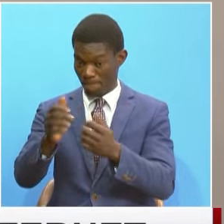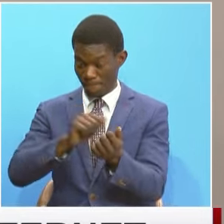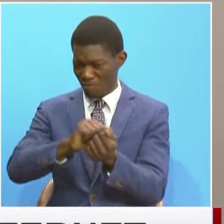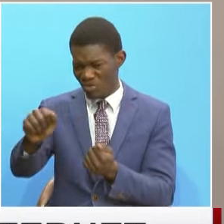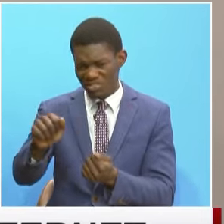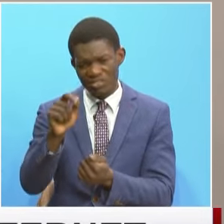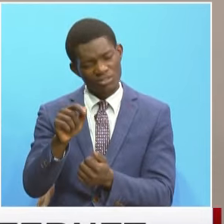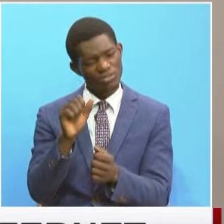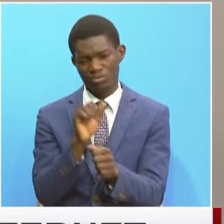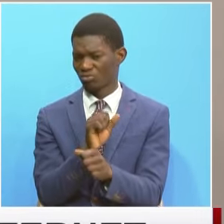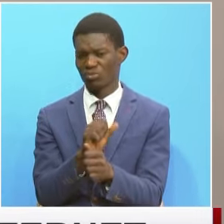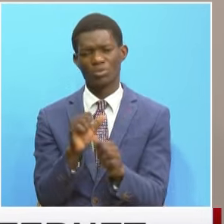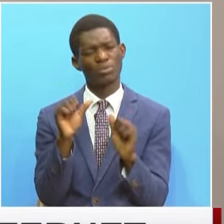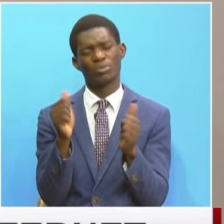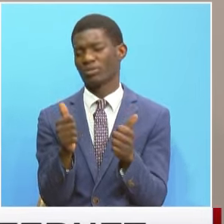far, but just needs to